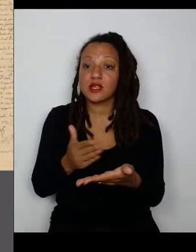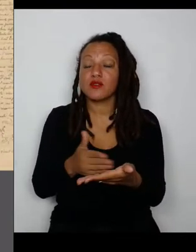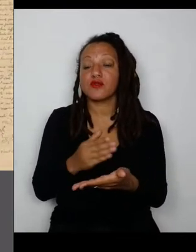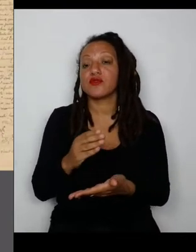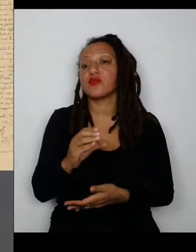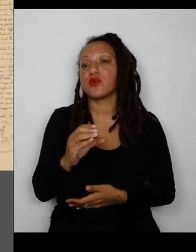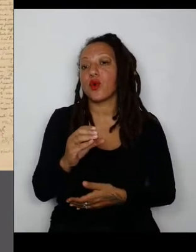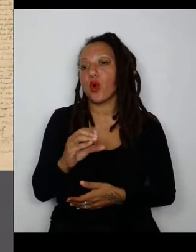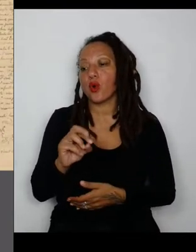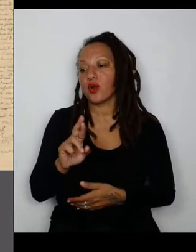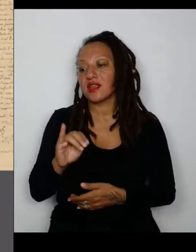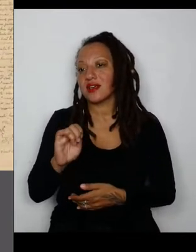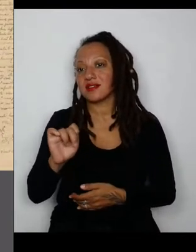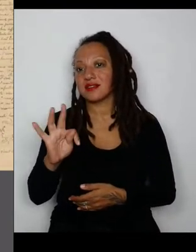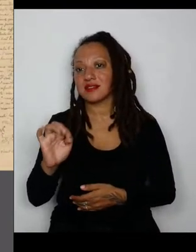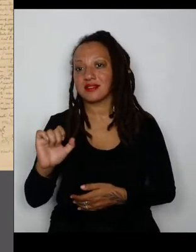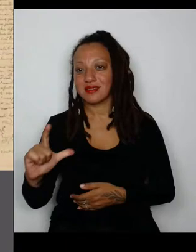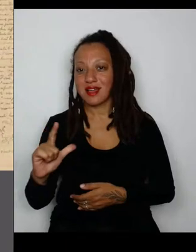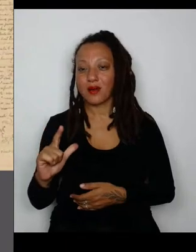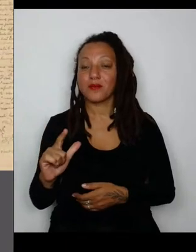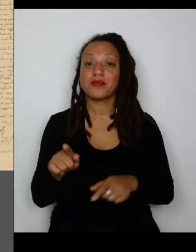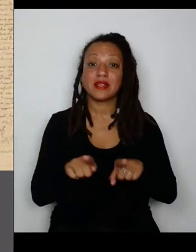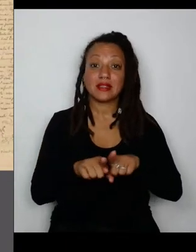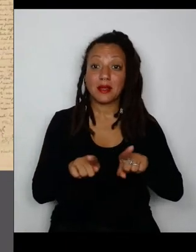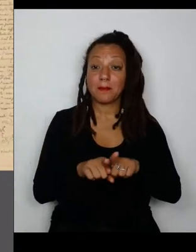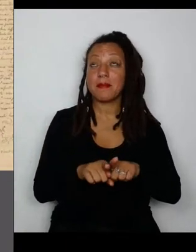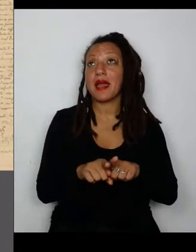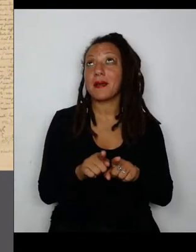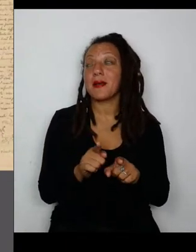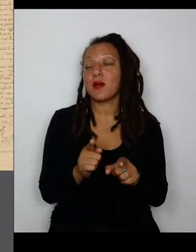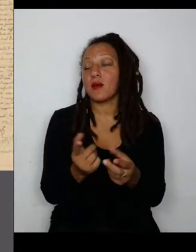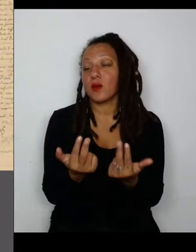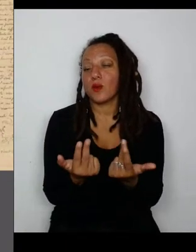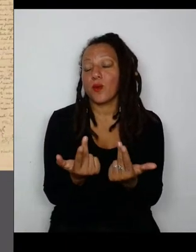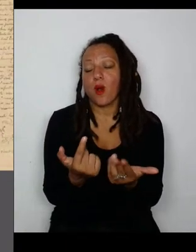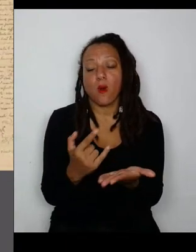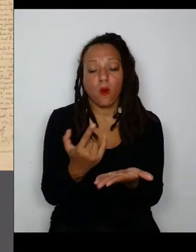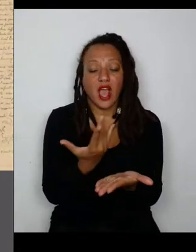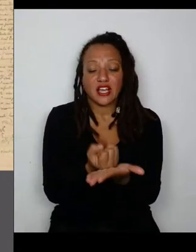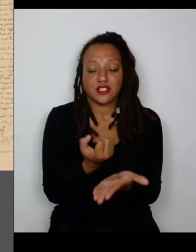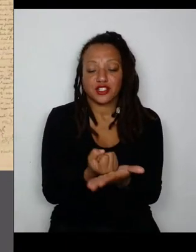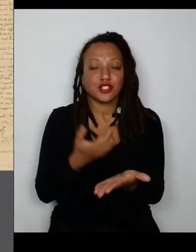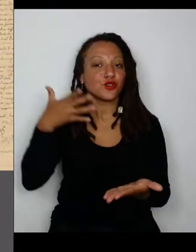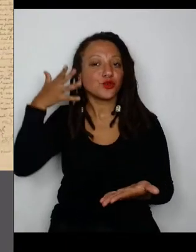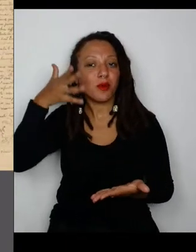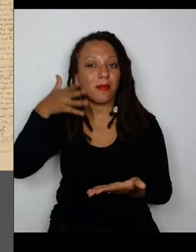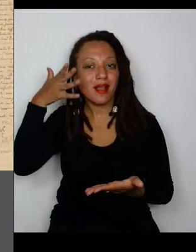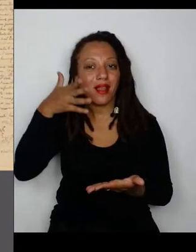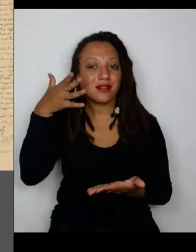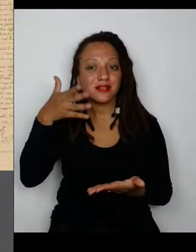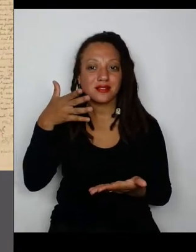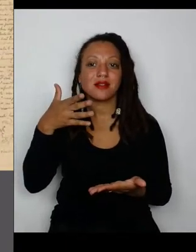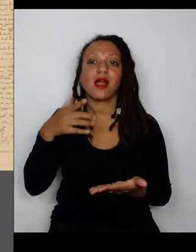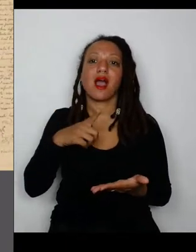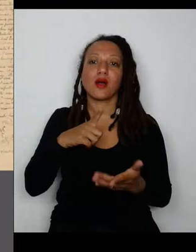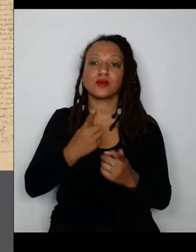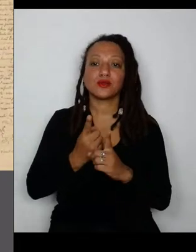yapre as a record of a lecture to manny's disciples overheard in a wood in the levant